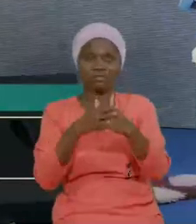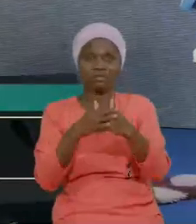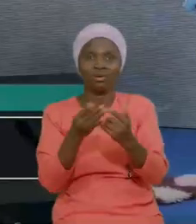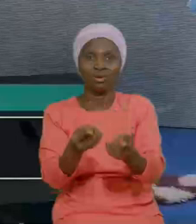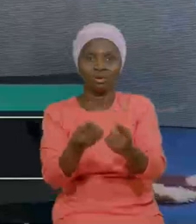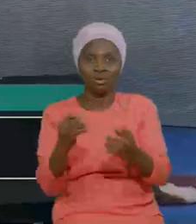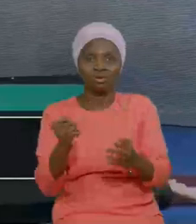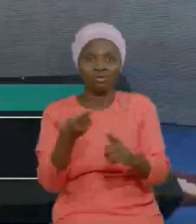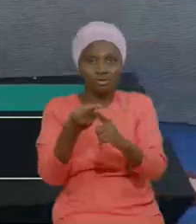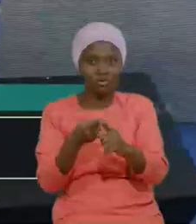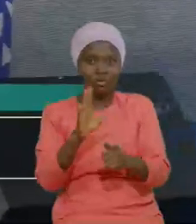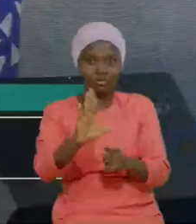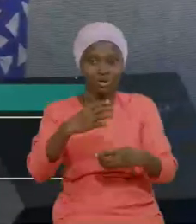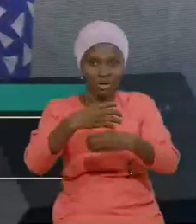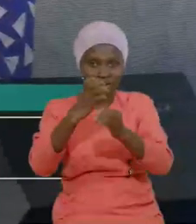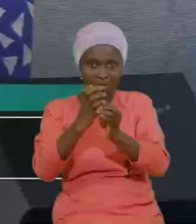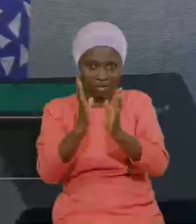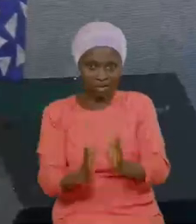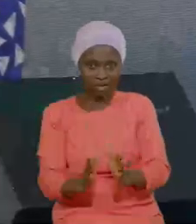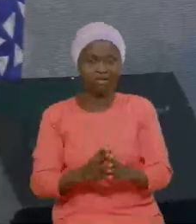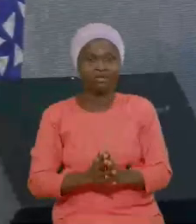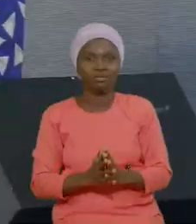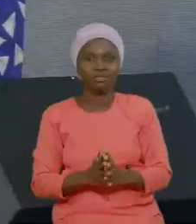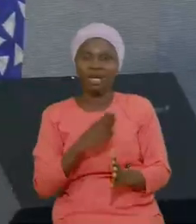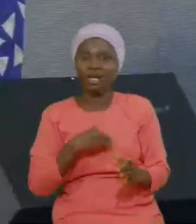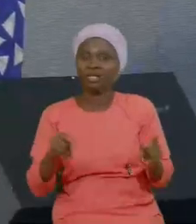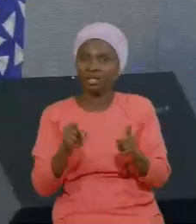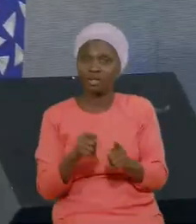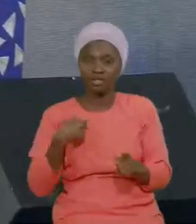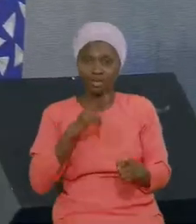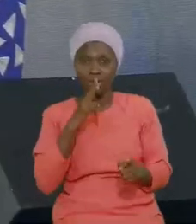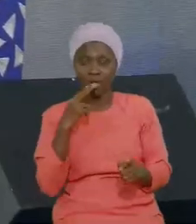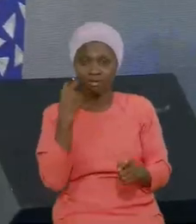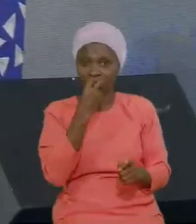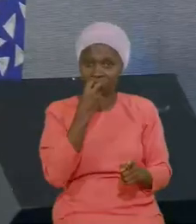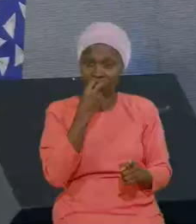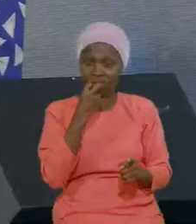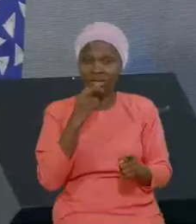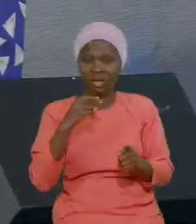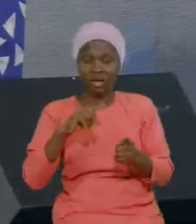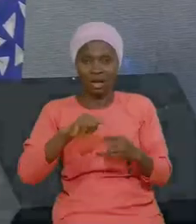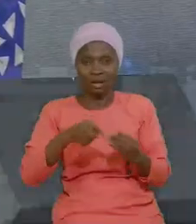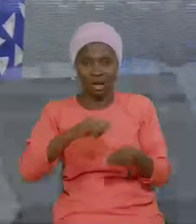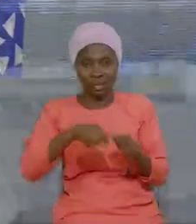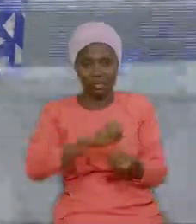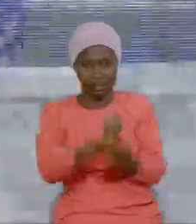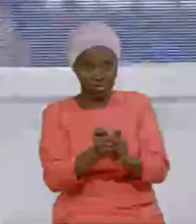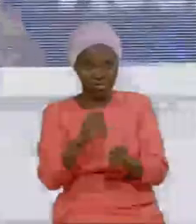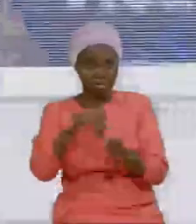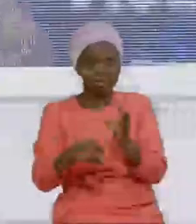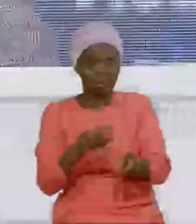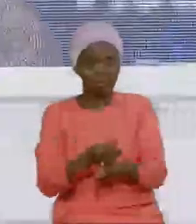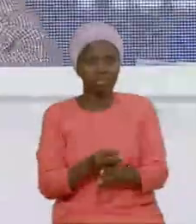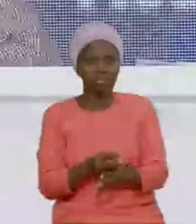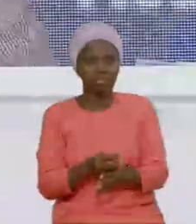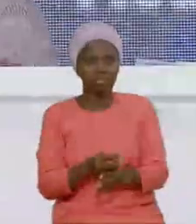comes from your Creator. And as we're talking about changing the world, we need to